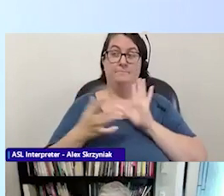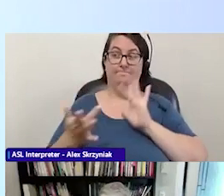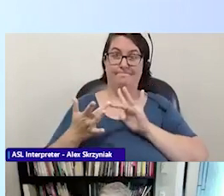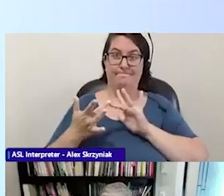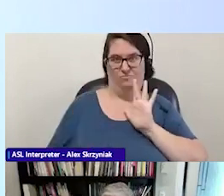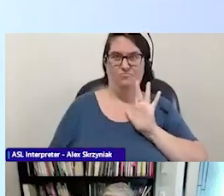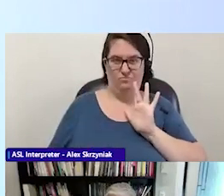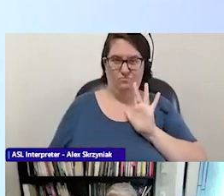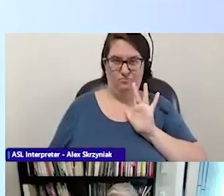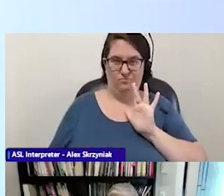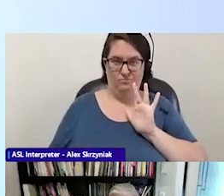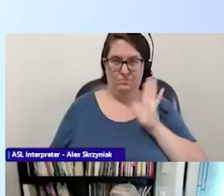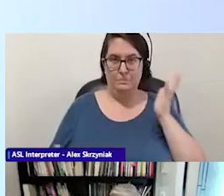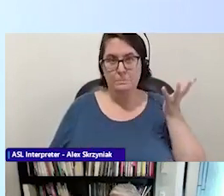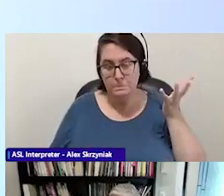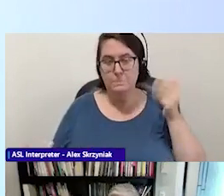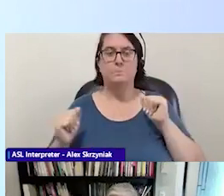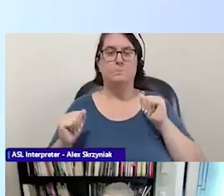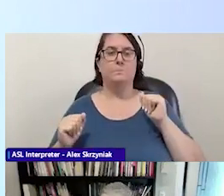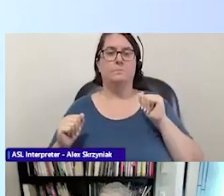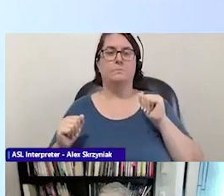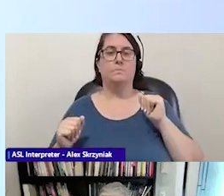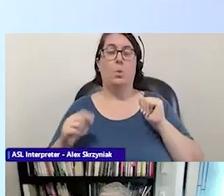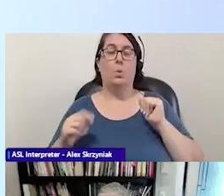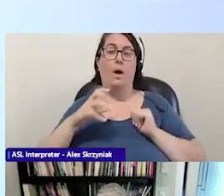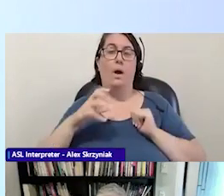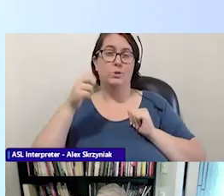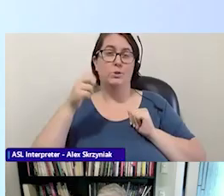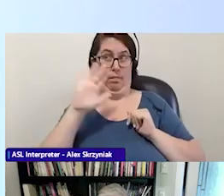with them. The elder queers, such as